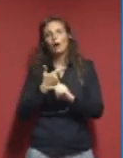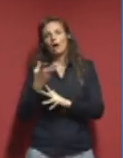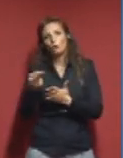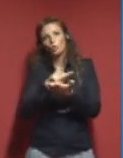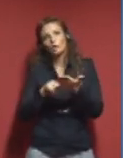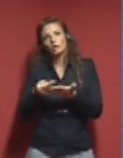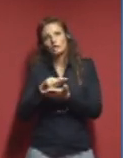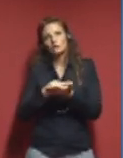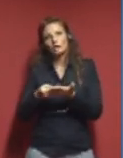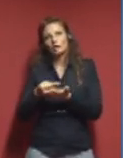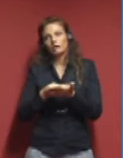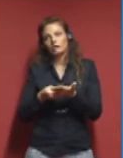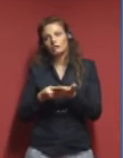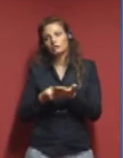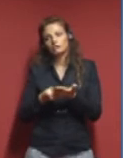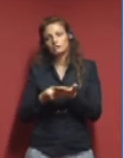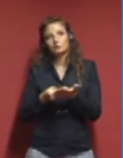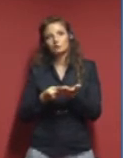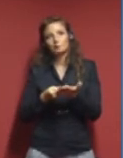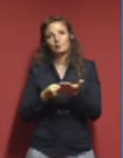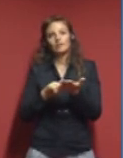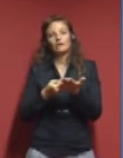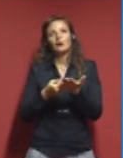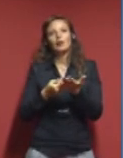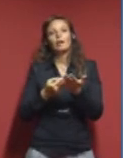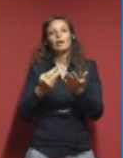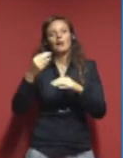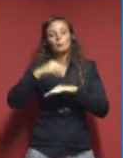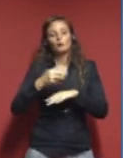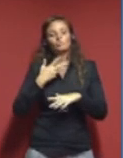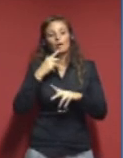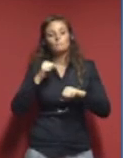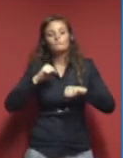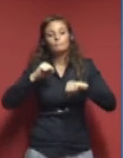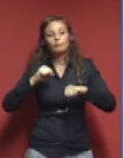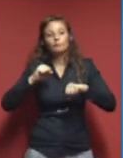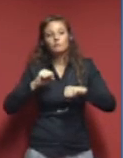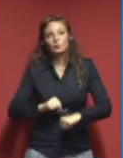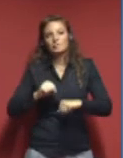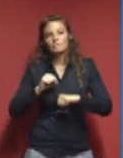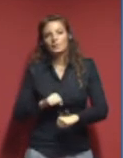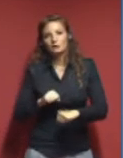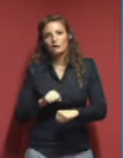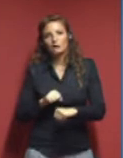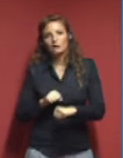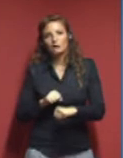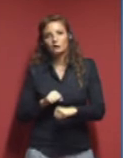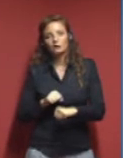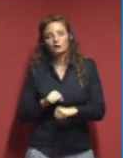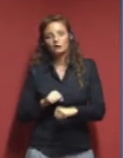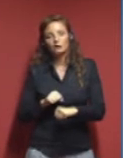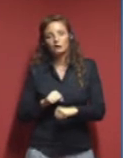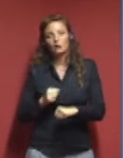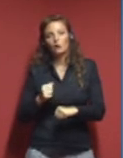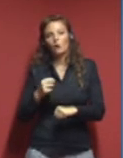a mold for doing concrete tables that was built with a Lasersaur, architectural models, very intricate